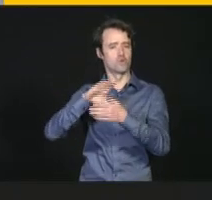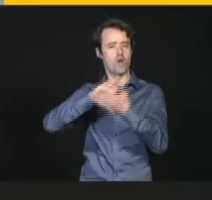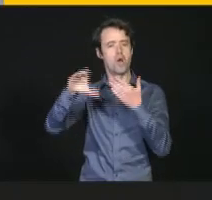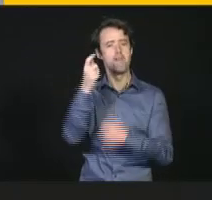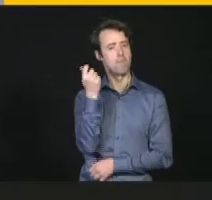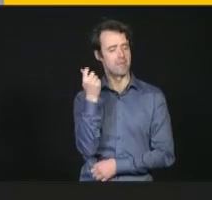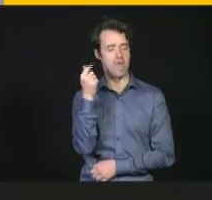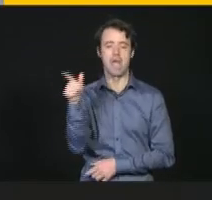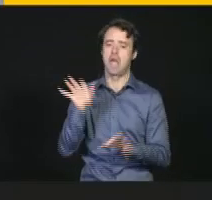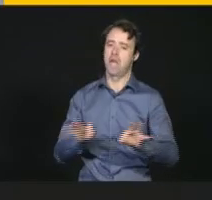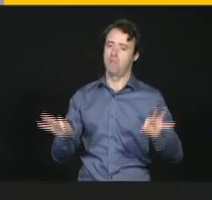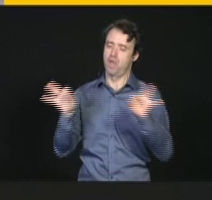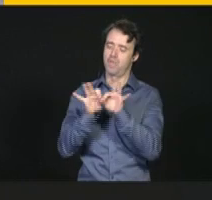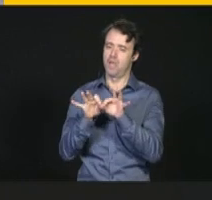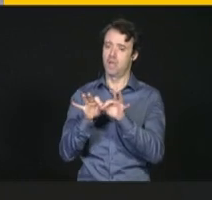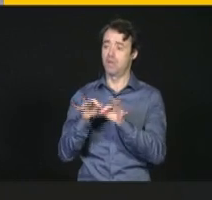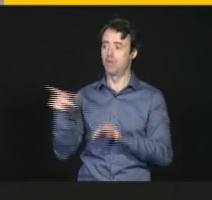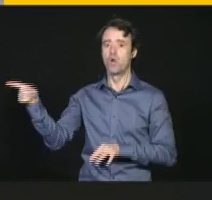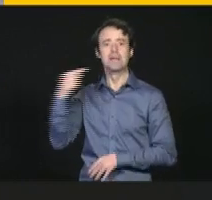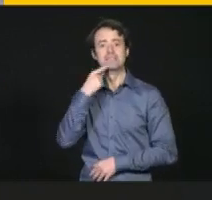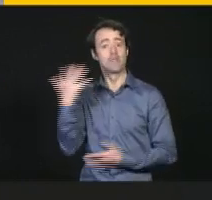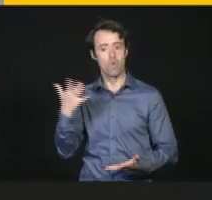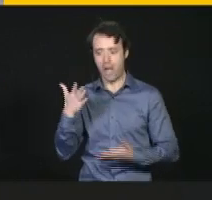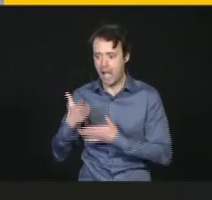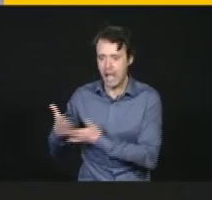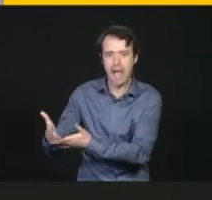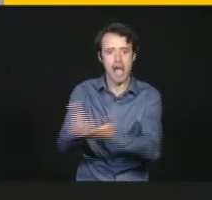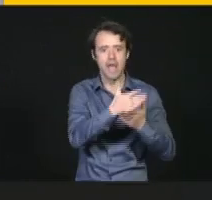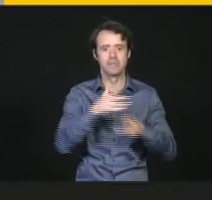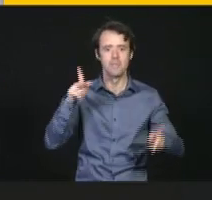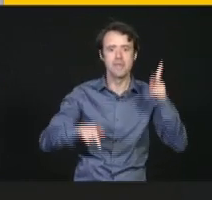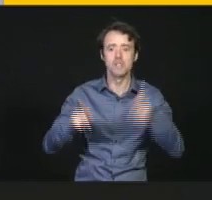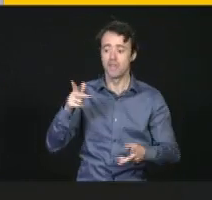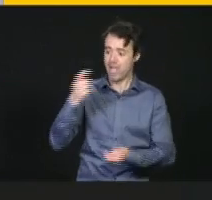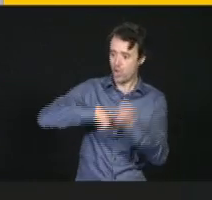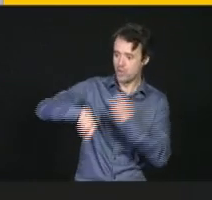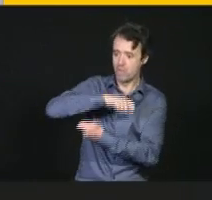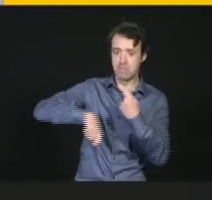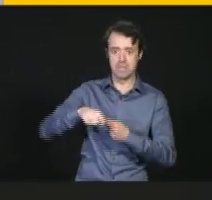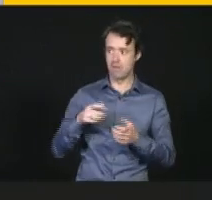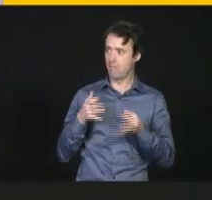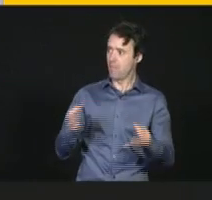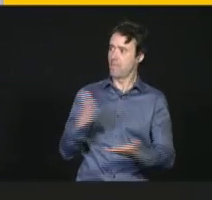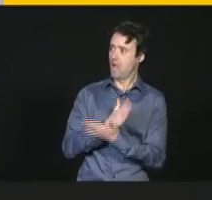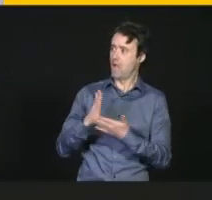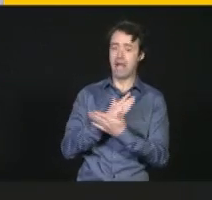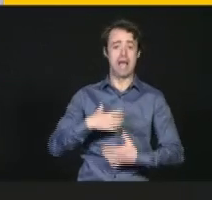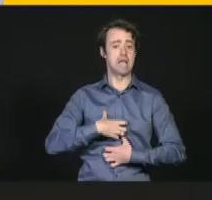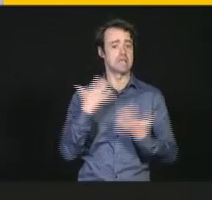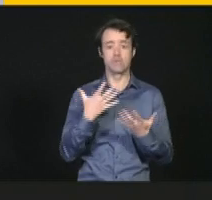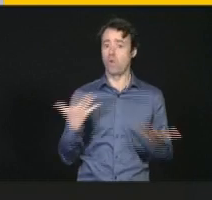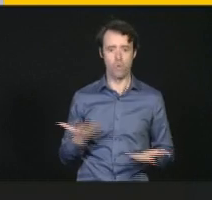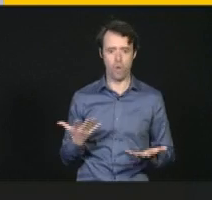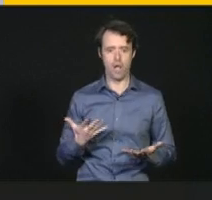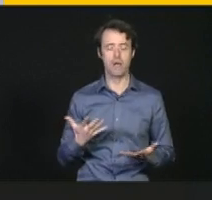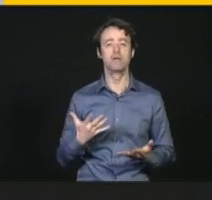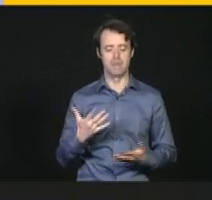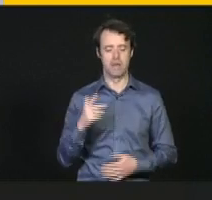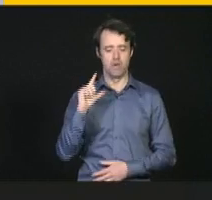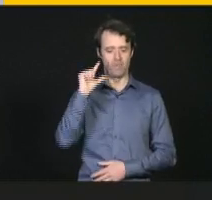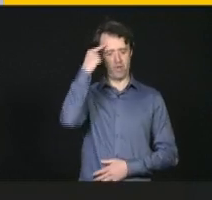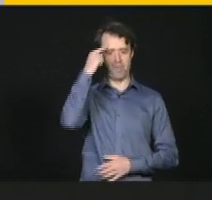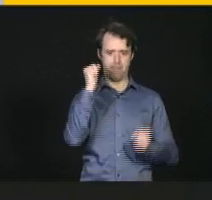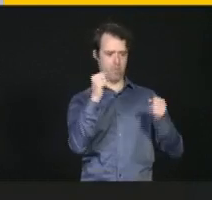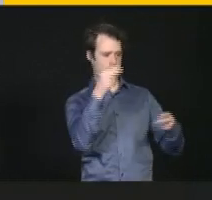to help people and the economy in this crisis is for the government to take strong fiscal action.